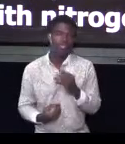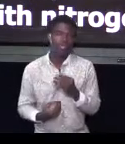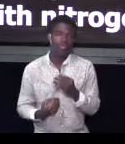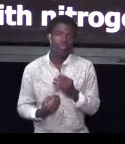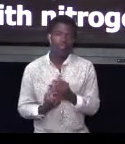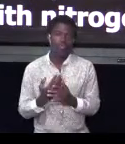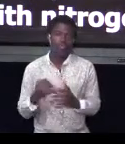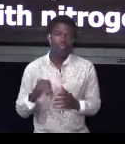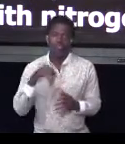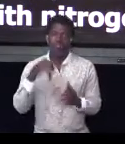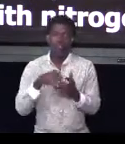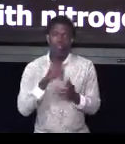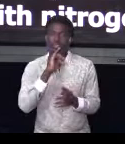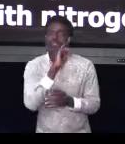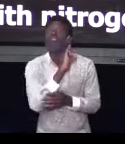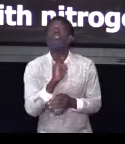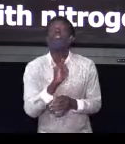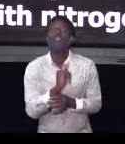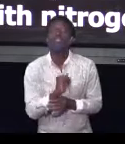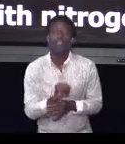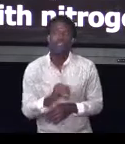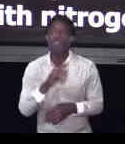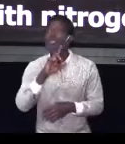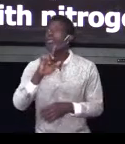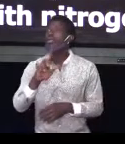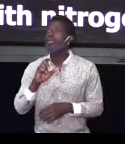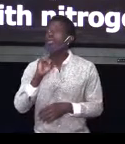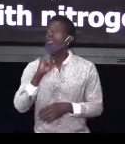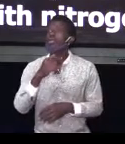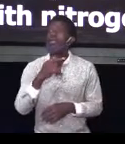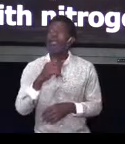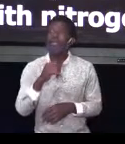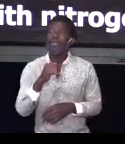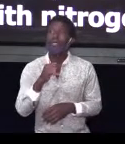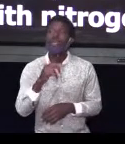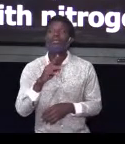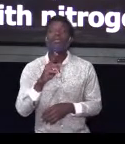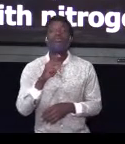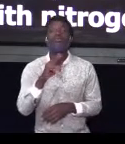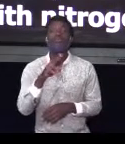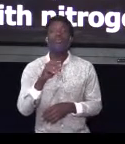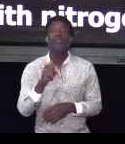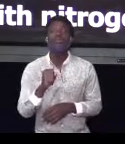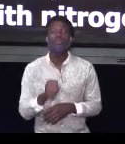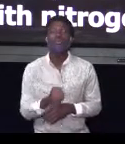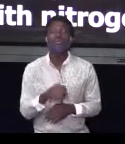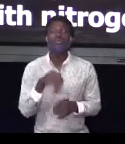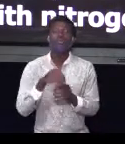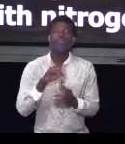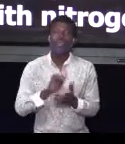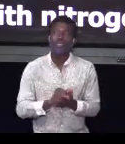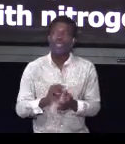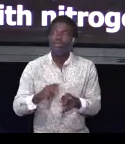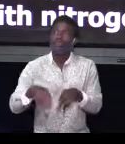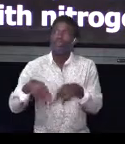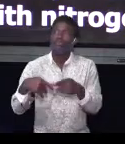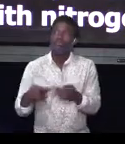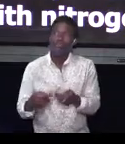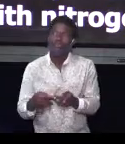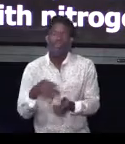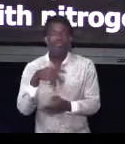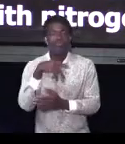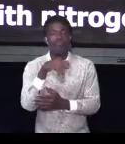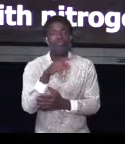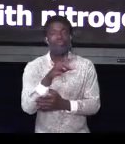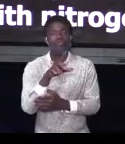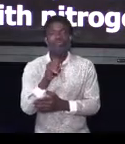manure. Now, green manure comprises of the leguminous plants that produce pulses and